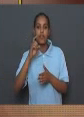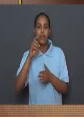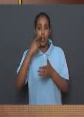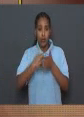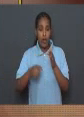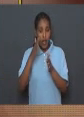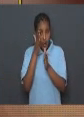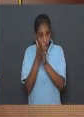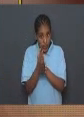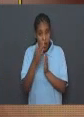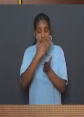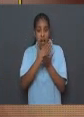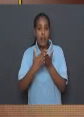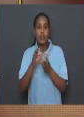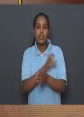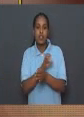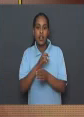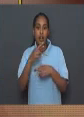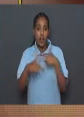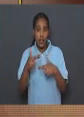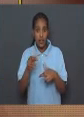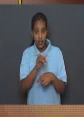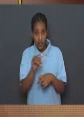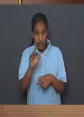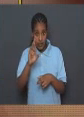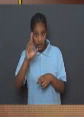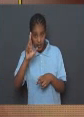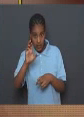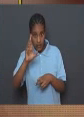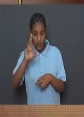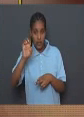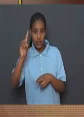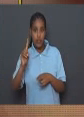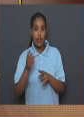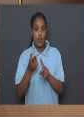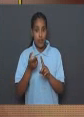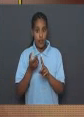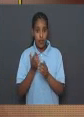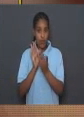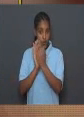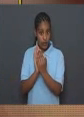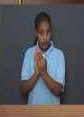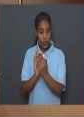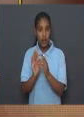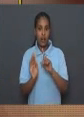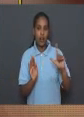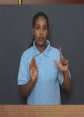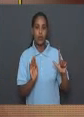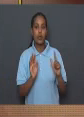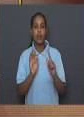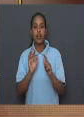apply to the half-cell reactions as read in the forward or left to right